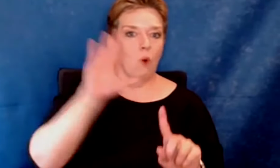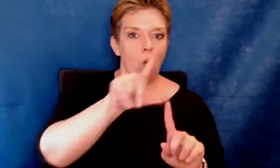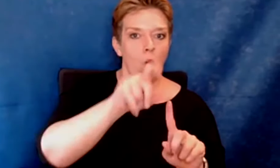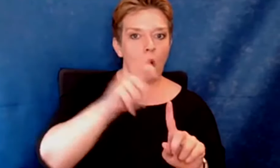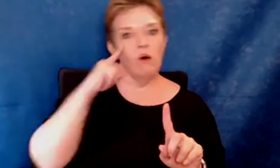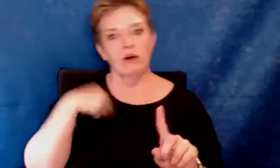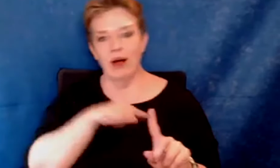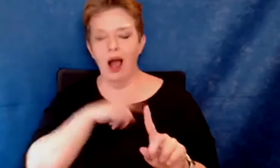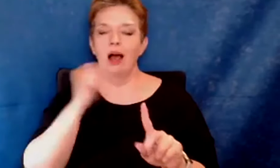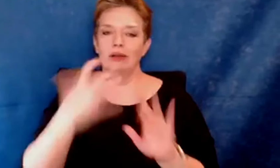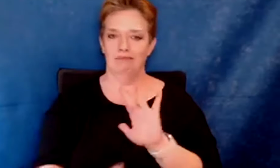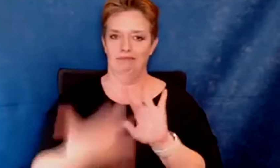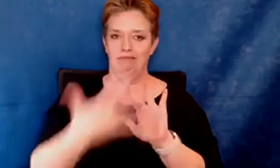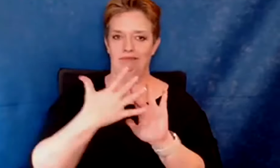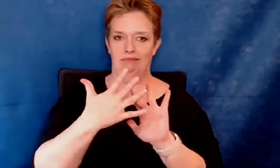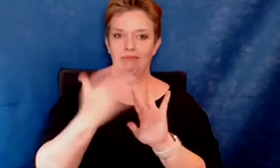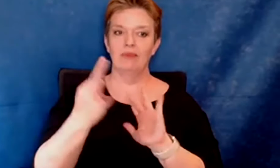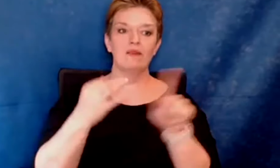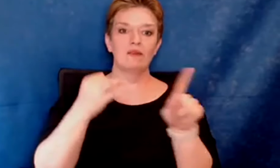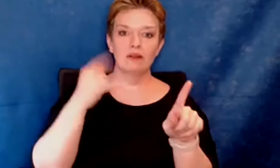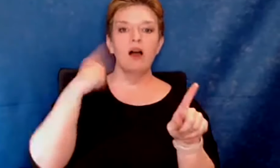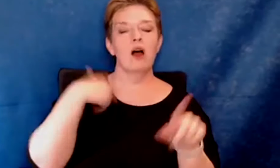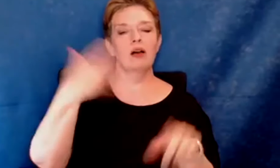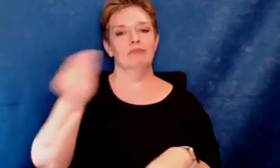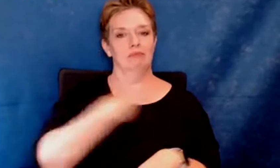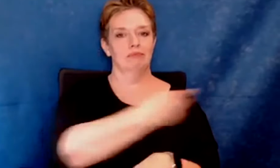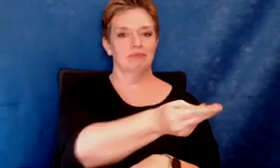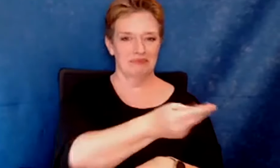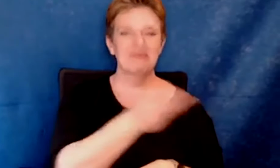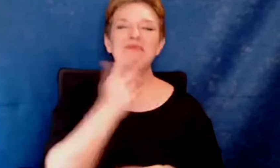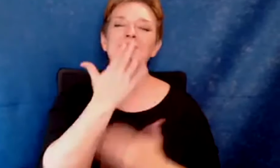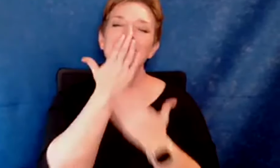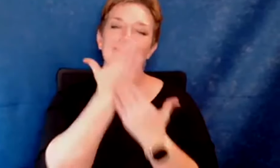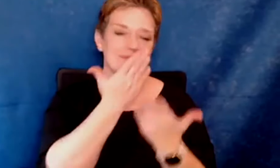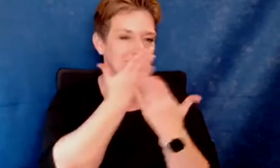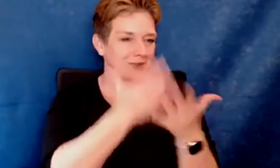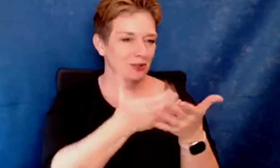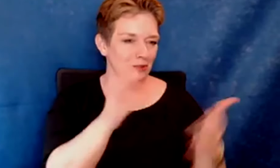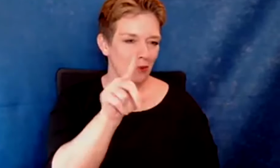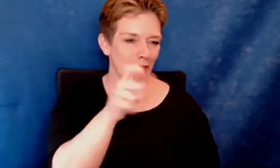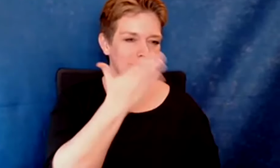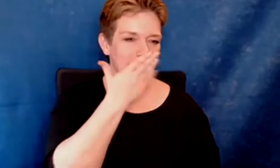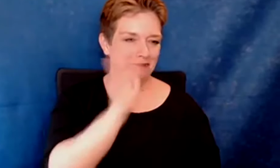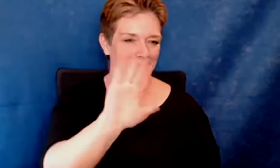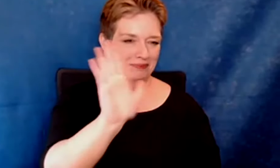along. Yeah, thank you so much, Cole. Thank you.